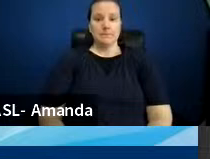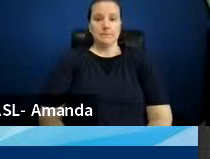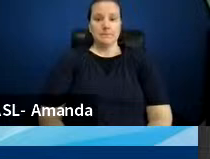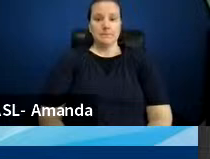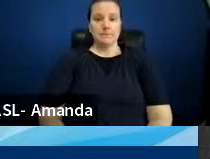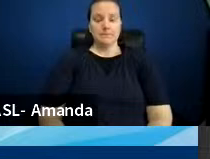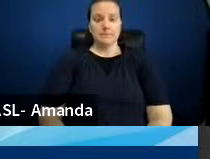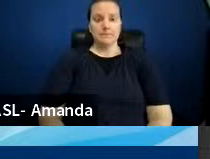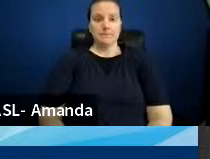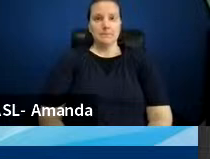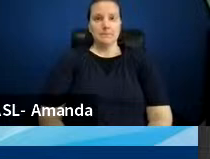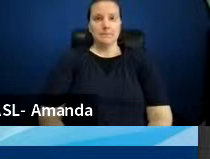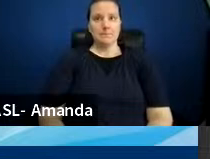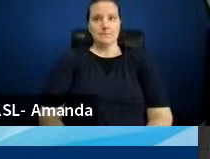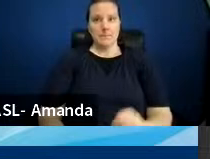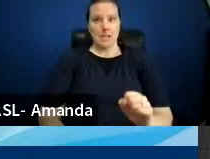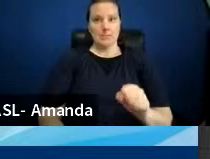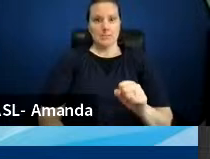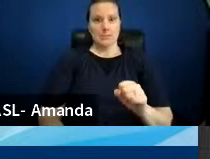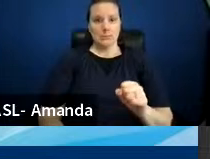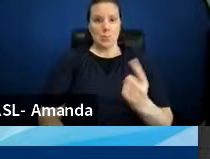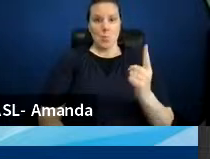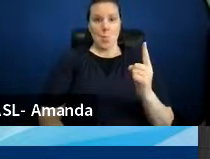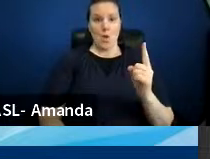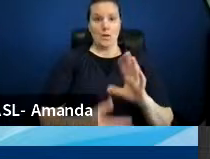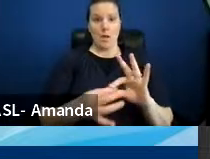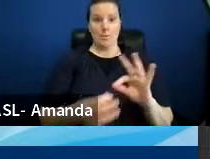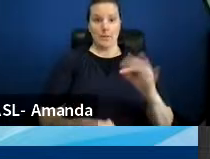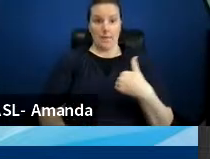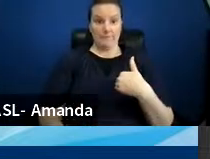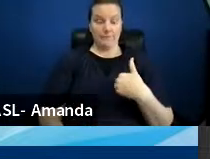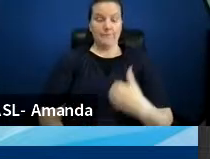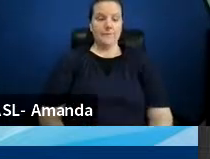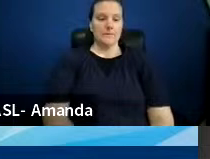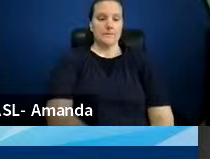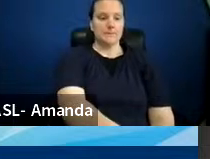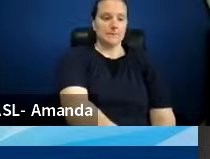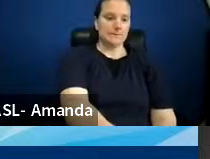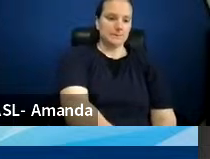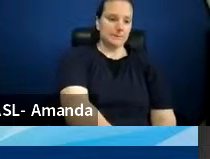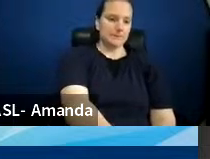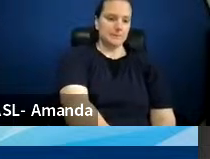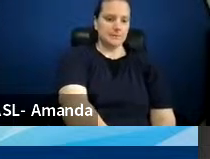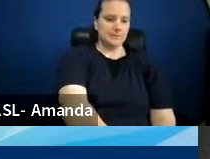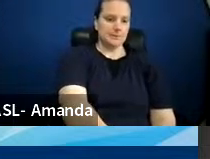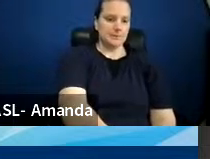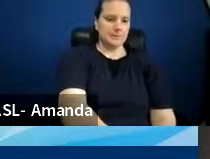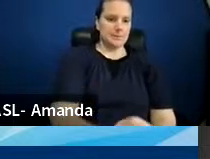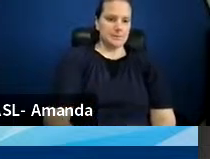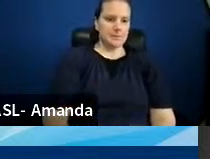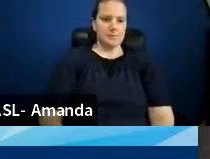Yes, I'm looking and I do see one comment here. Great, thank you so much.